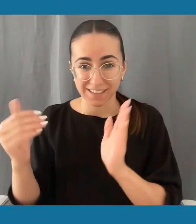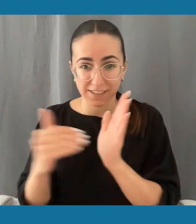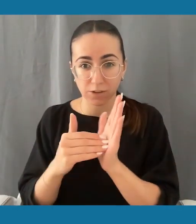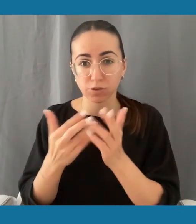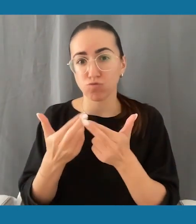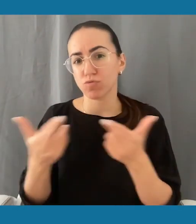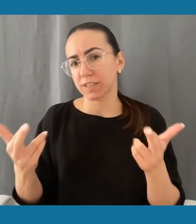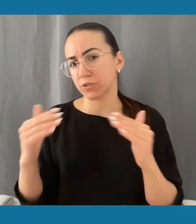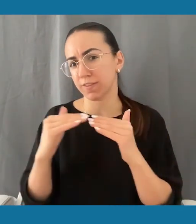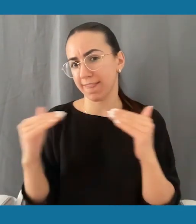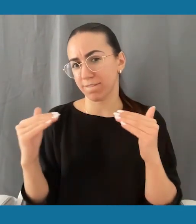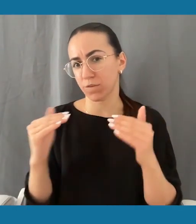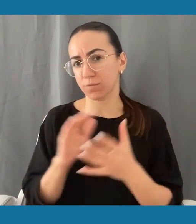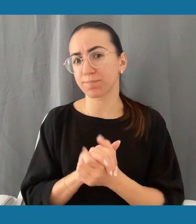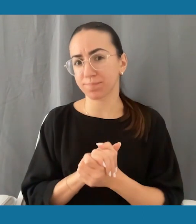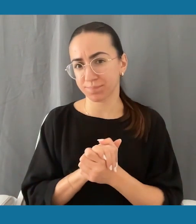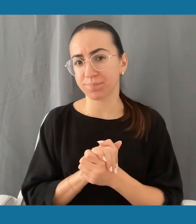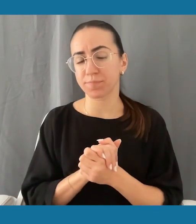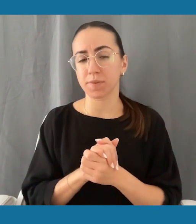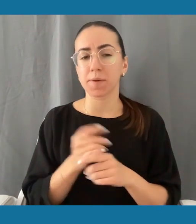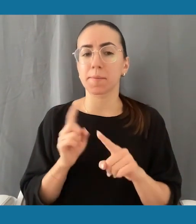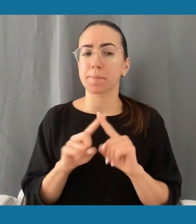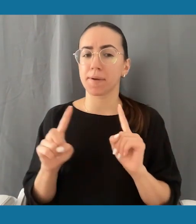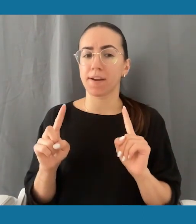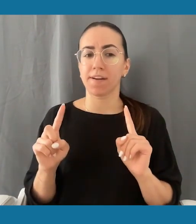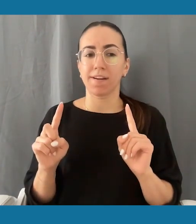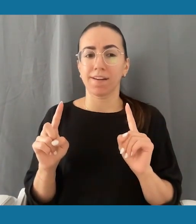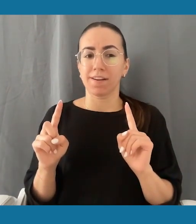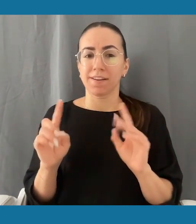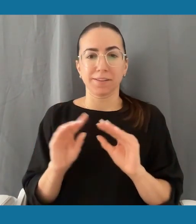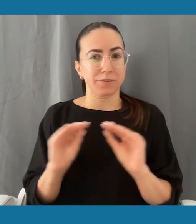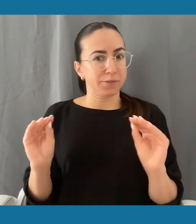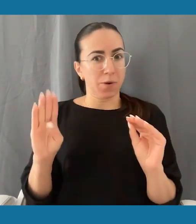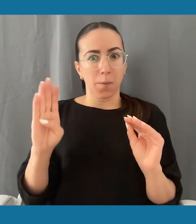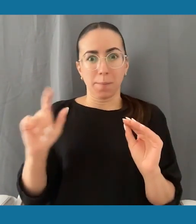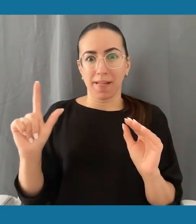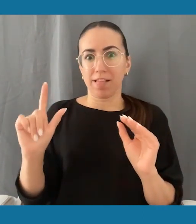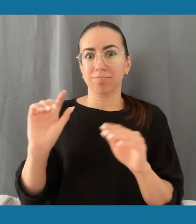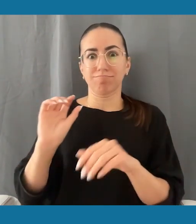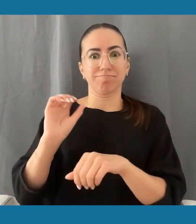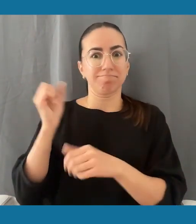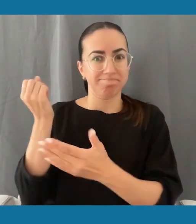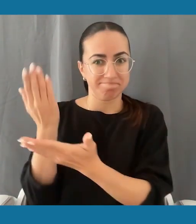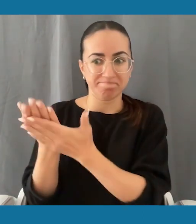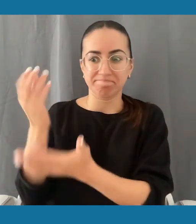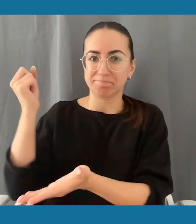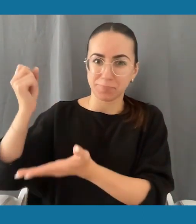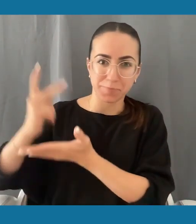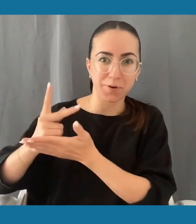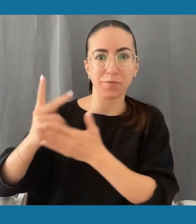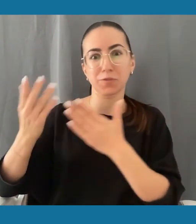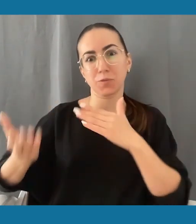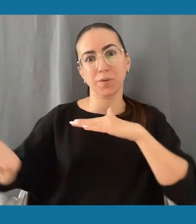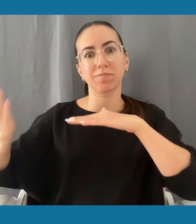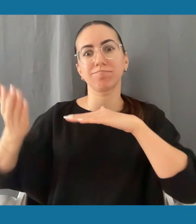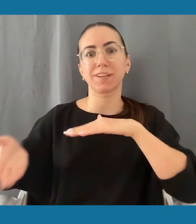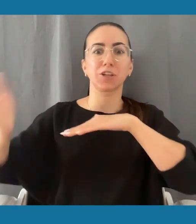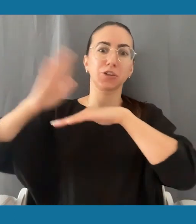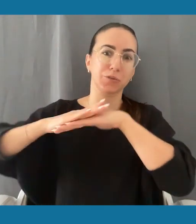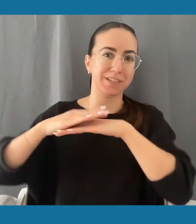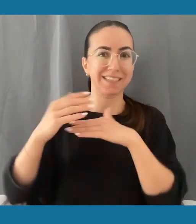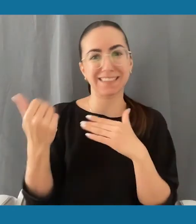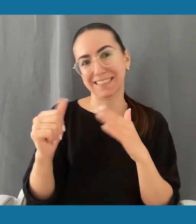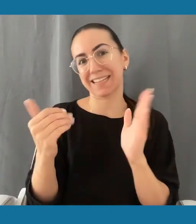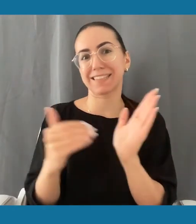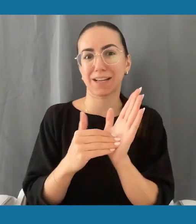level. However, to date, there is no bill that has been enacted by Congress that would increase the resource allowance to